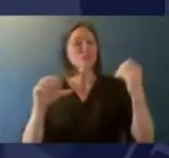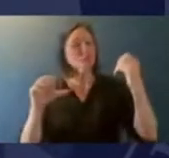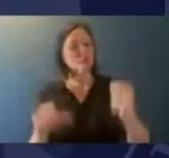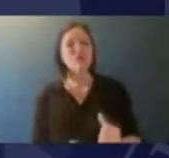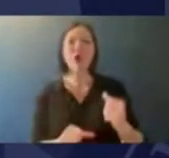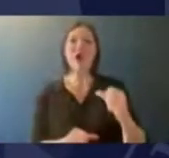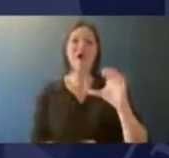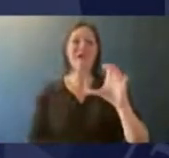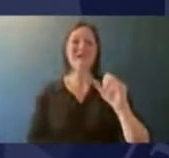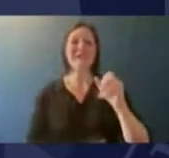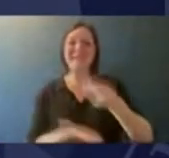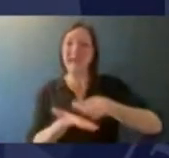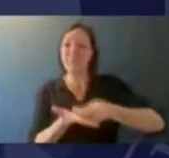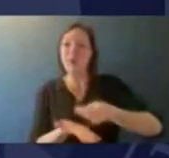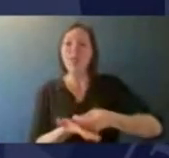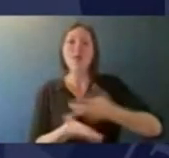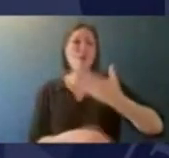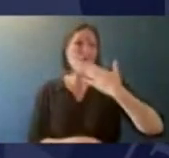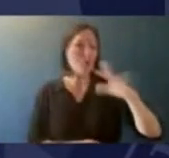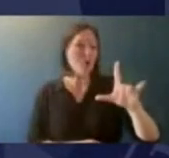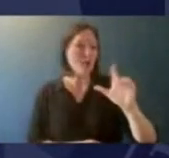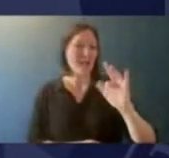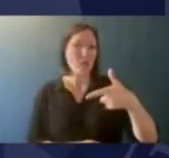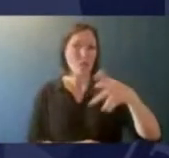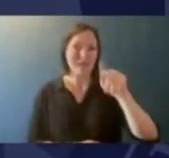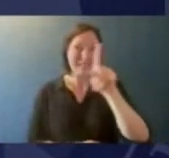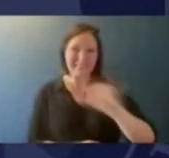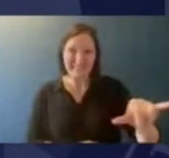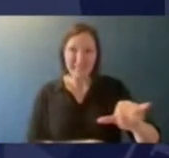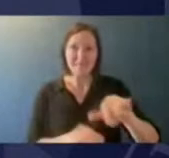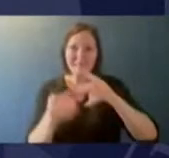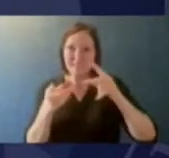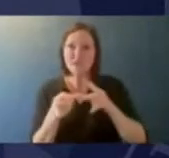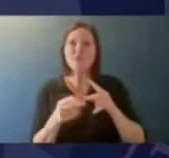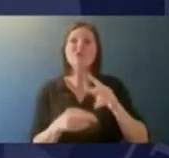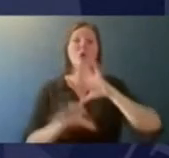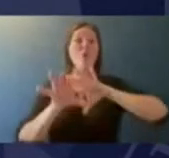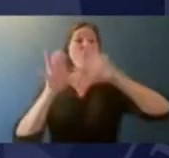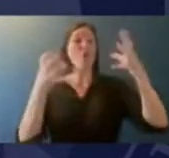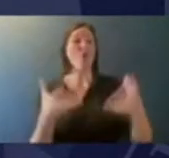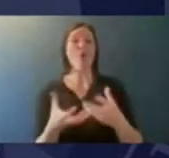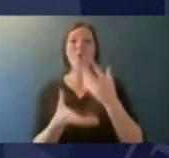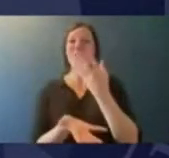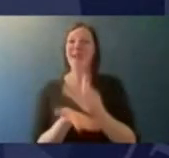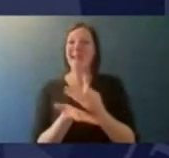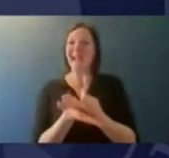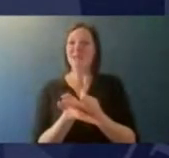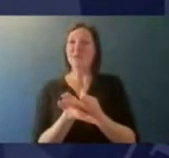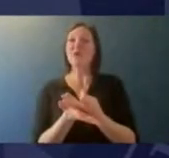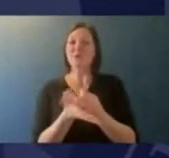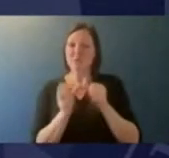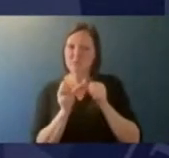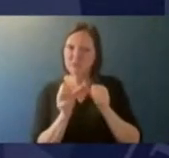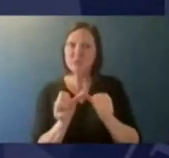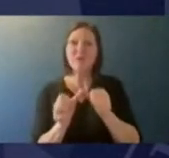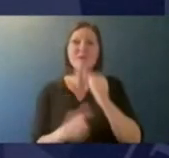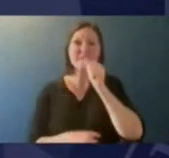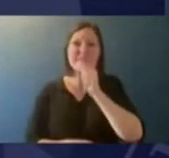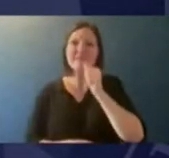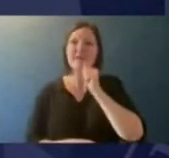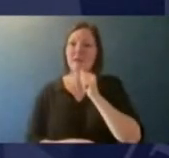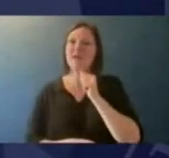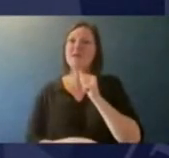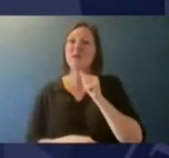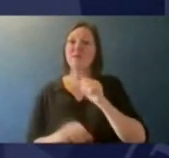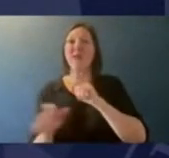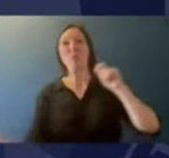liquidity positions. The global financial system also remains resilient due to the significant